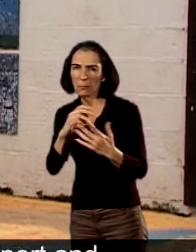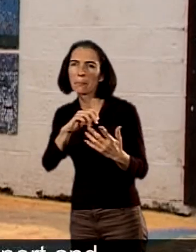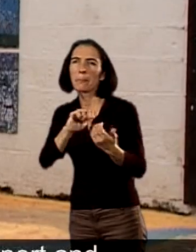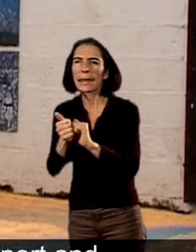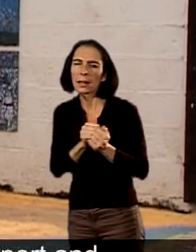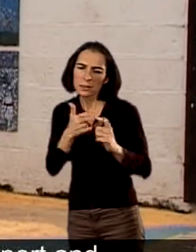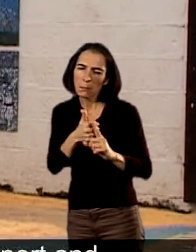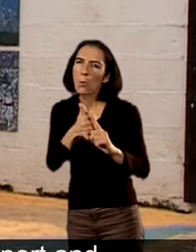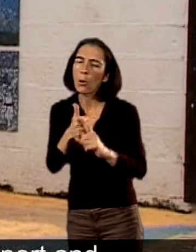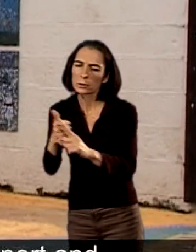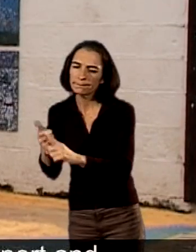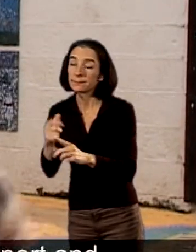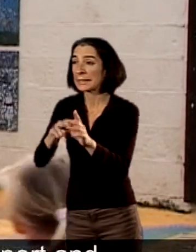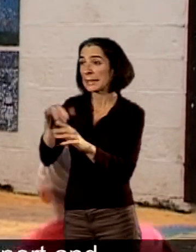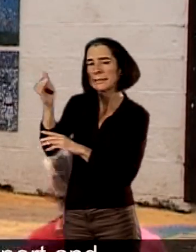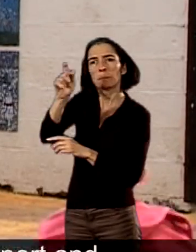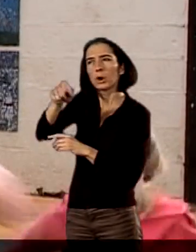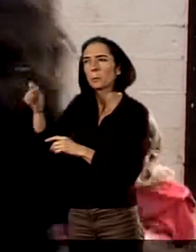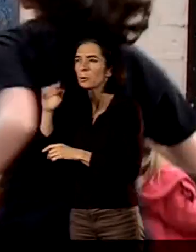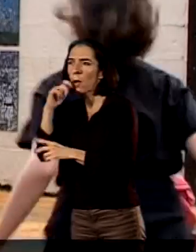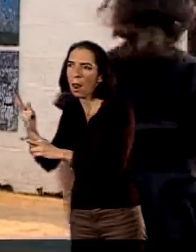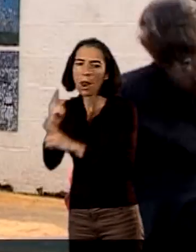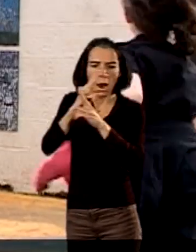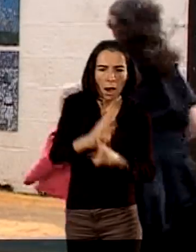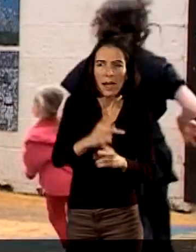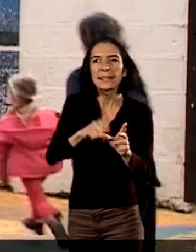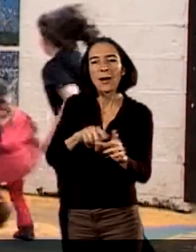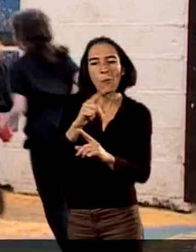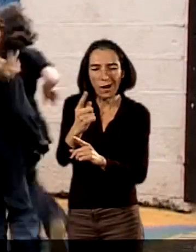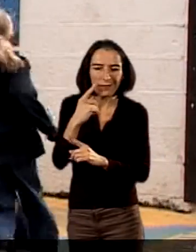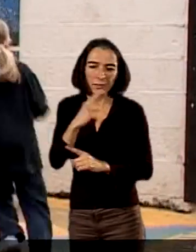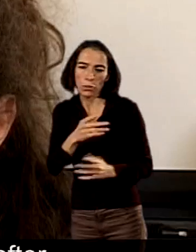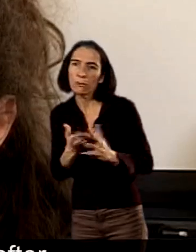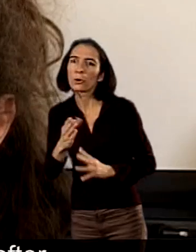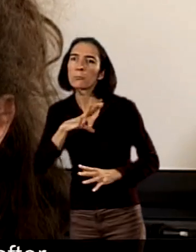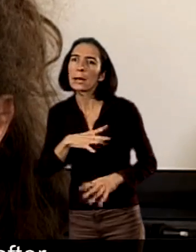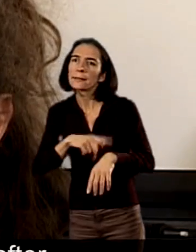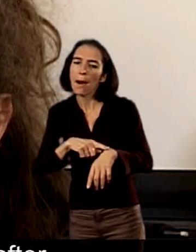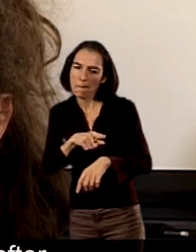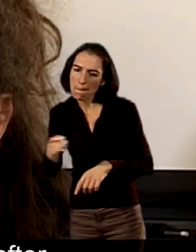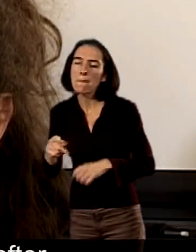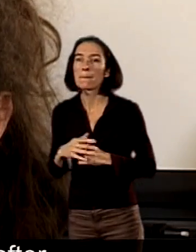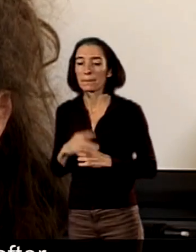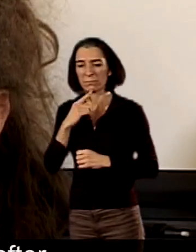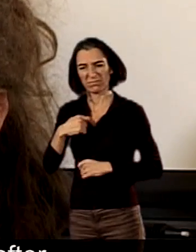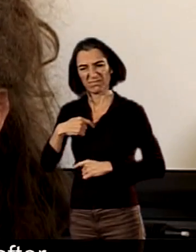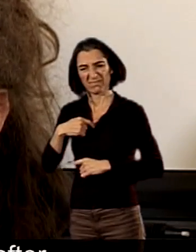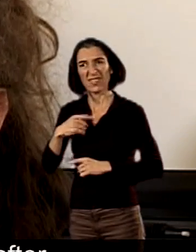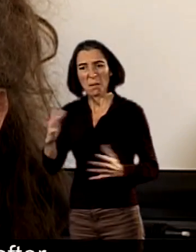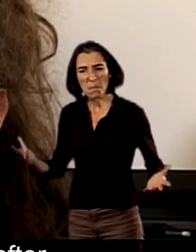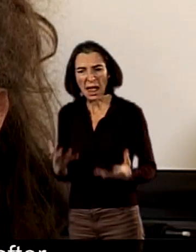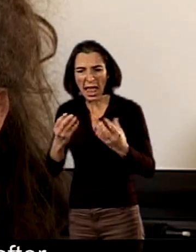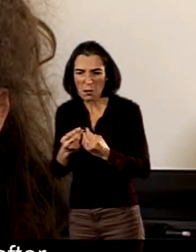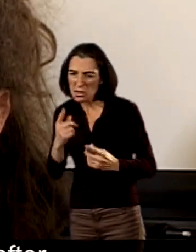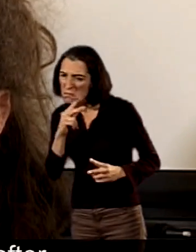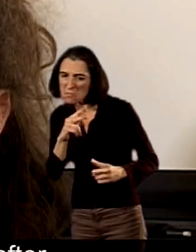Year 6 pupils are mentors for Year 1 pupils during the infant break time. We sort of play with them and we look